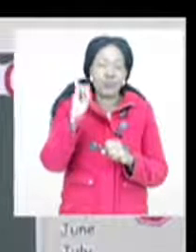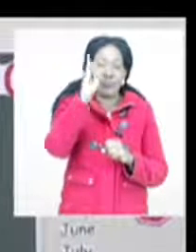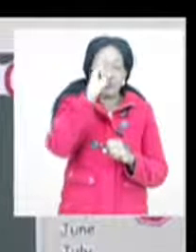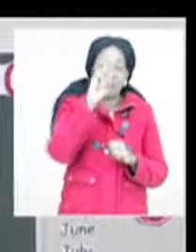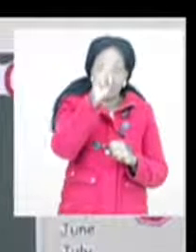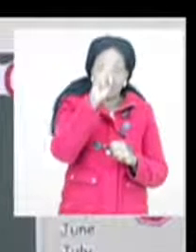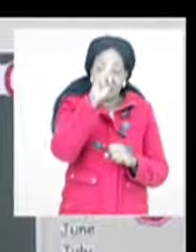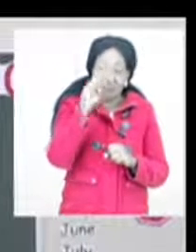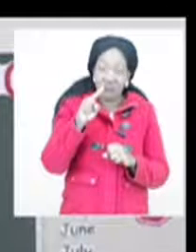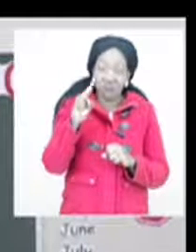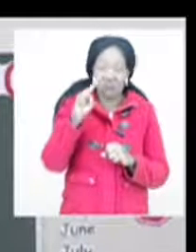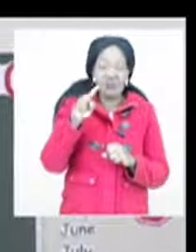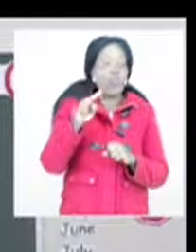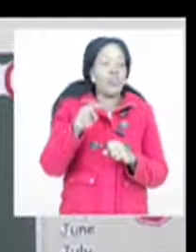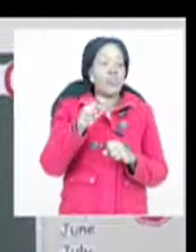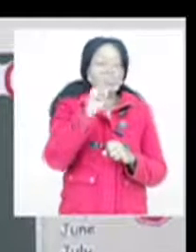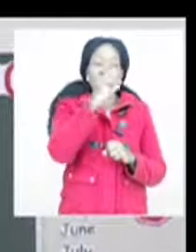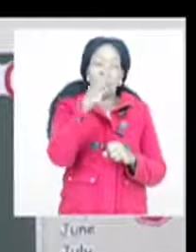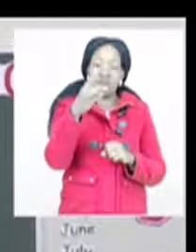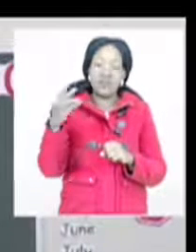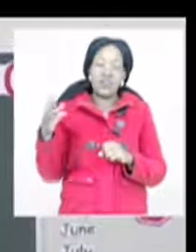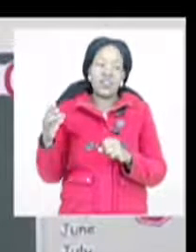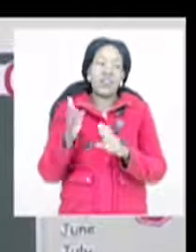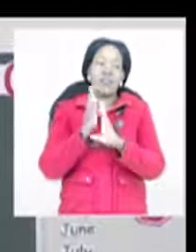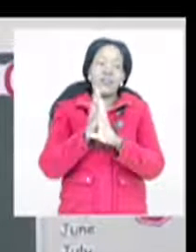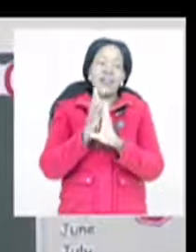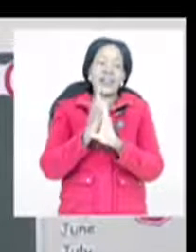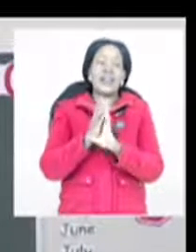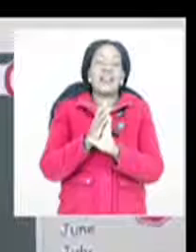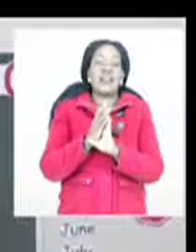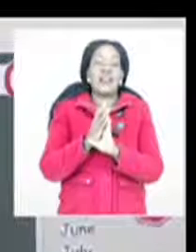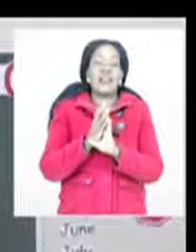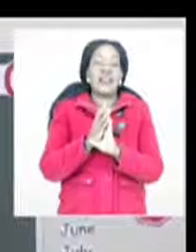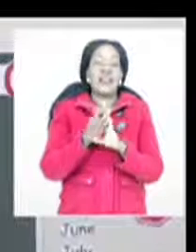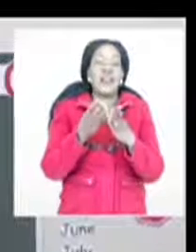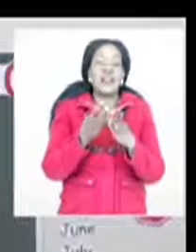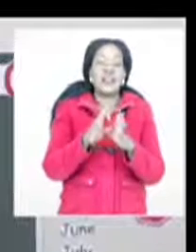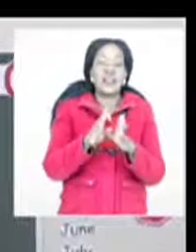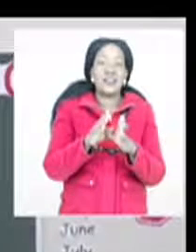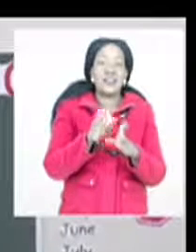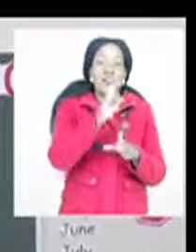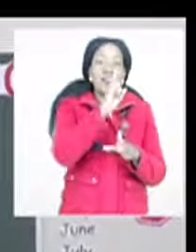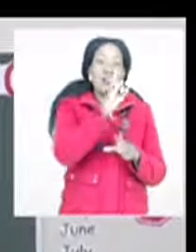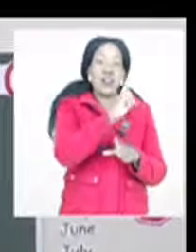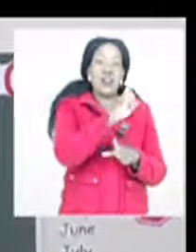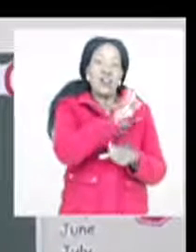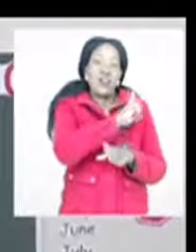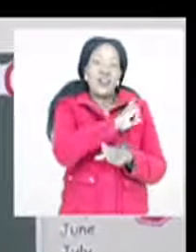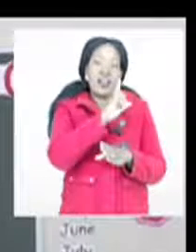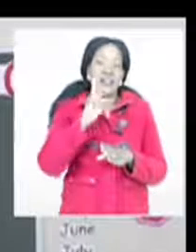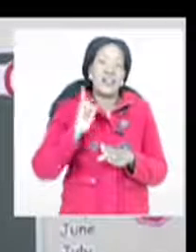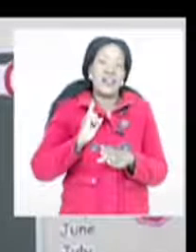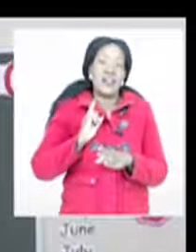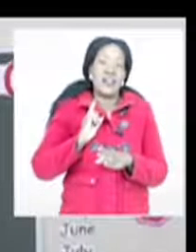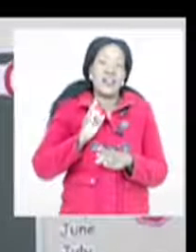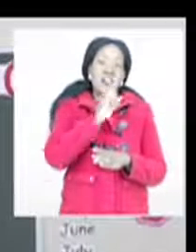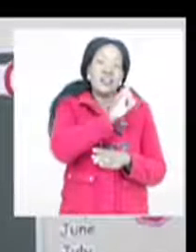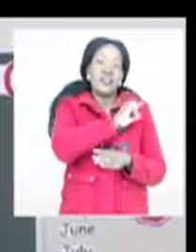you count correctly. Let's just quickly count from 11 to 15.